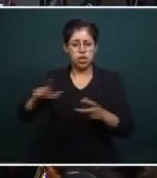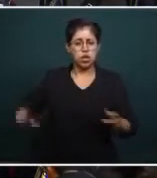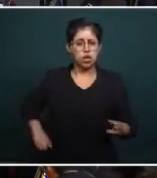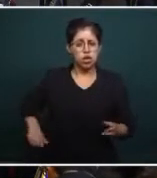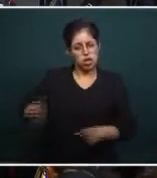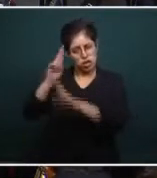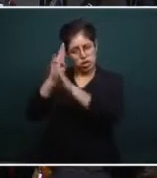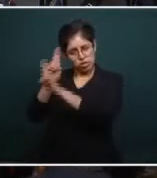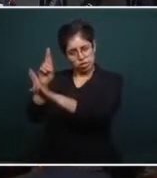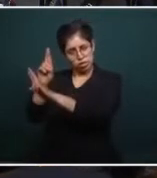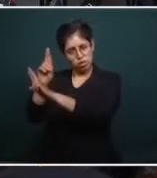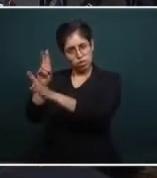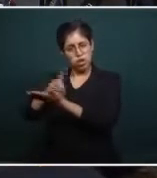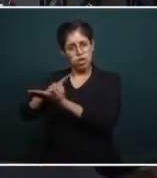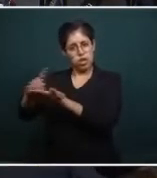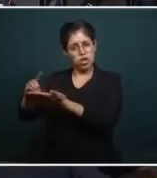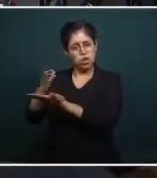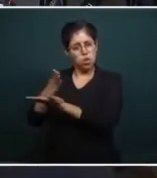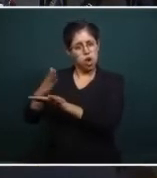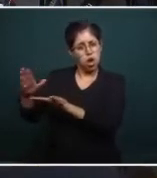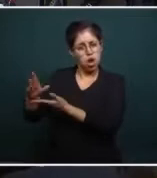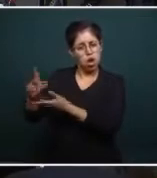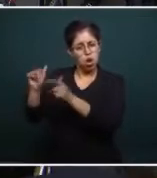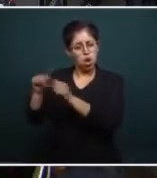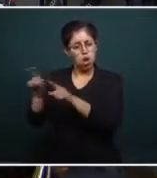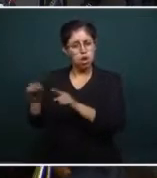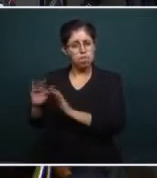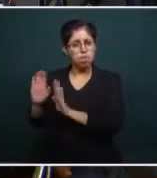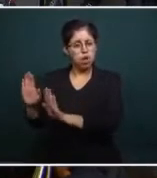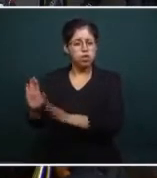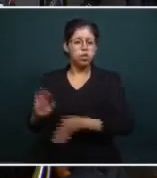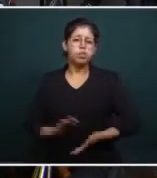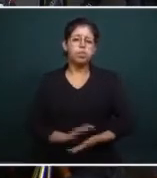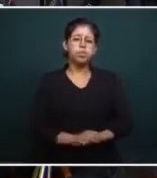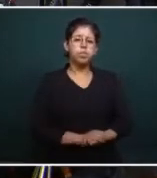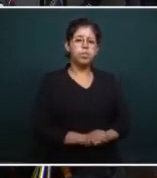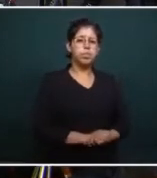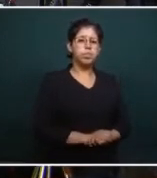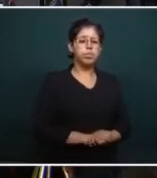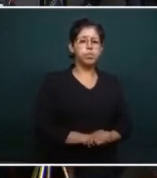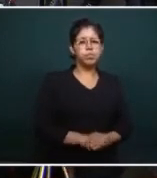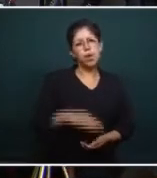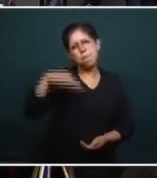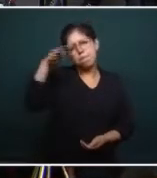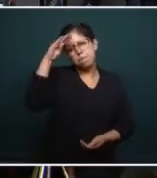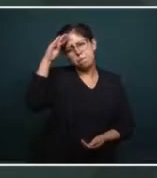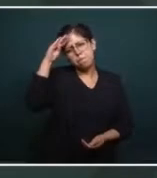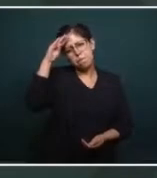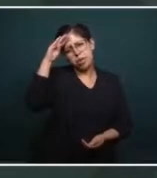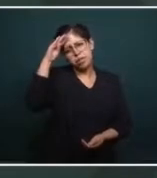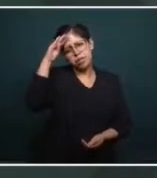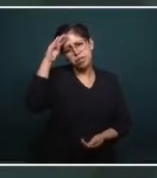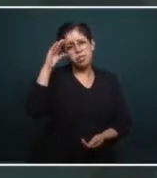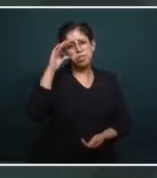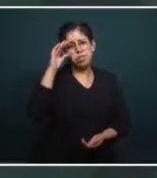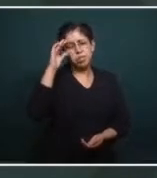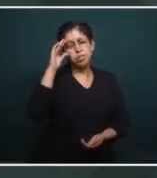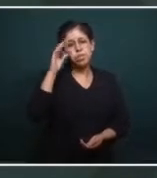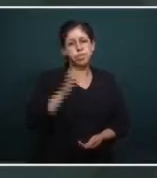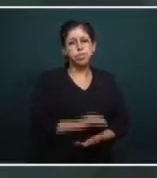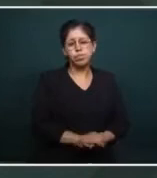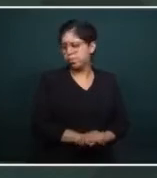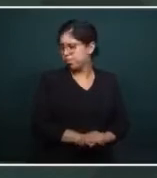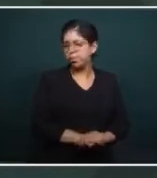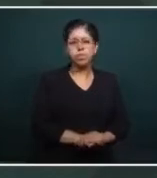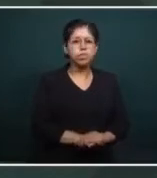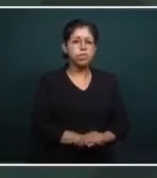derecho ajeno. And I respect others' rights for peace. Pienso, But I also think, mi